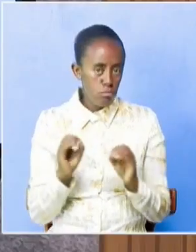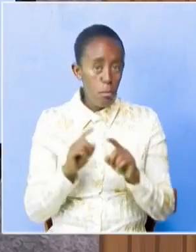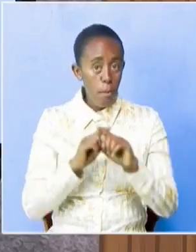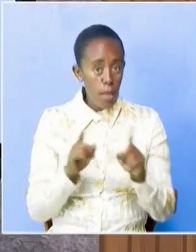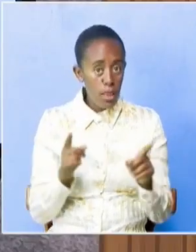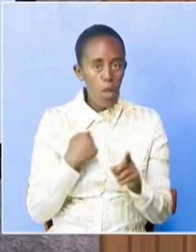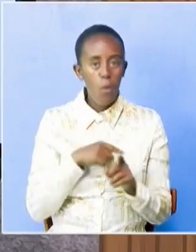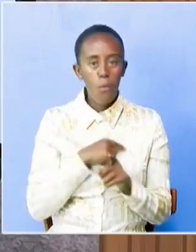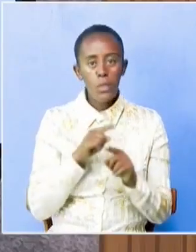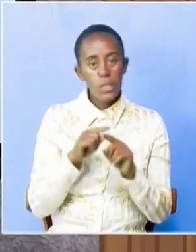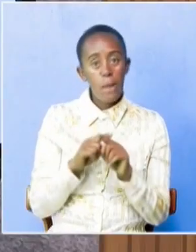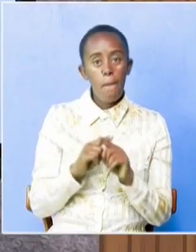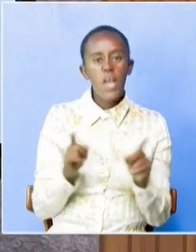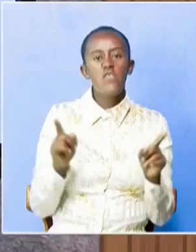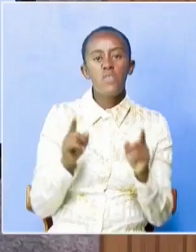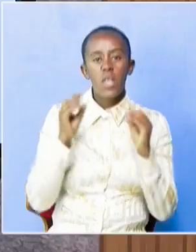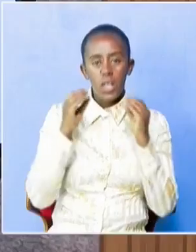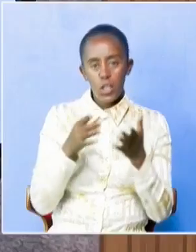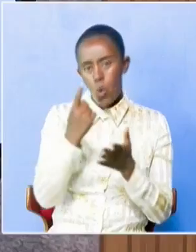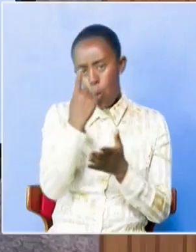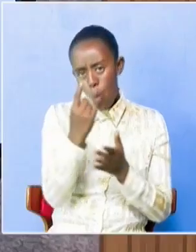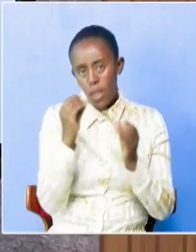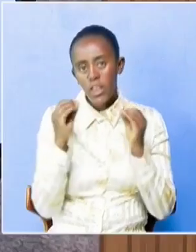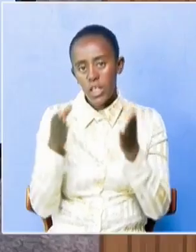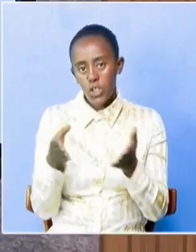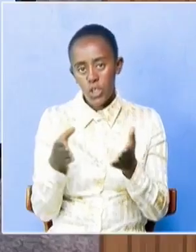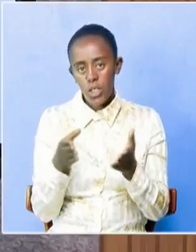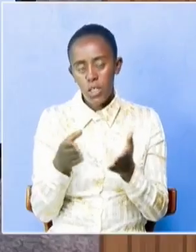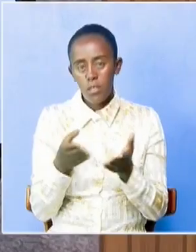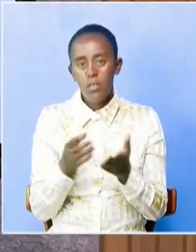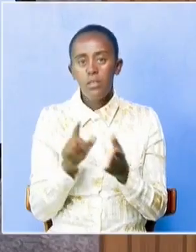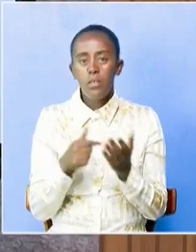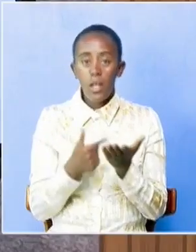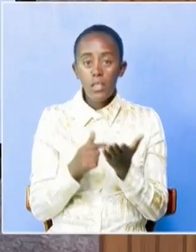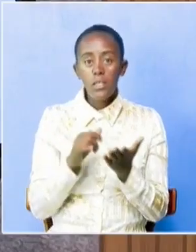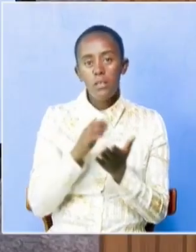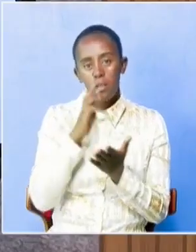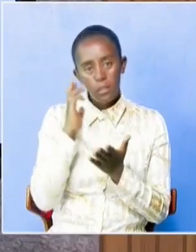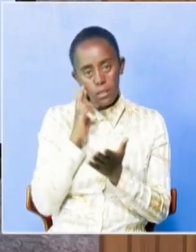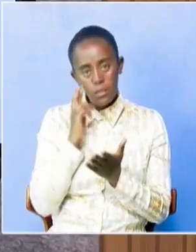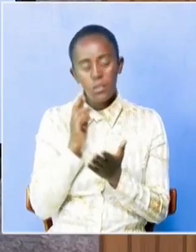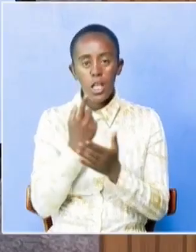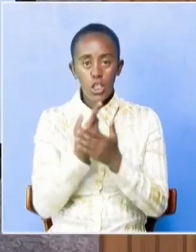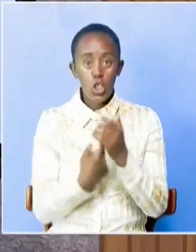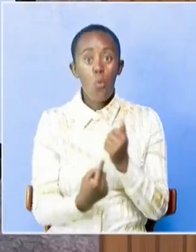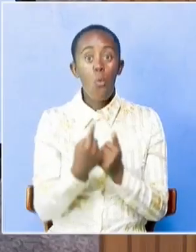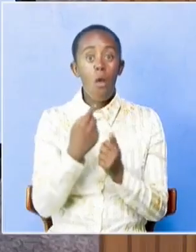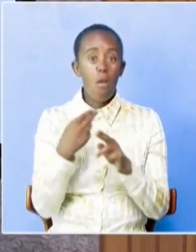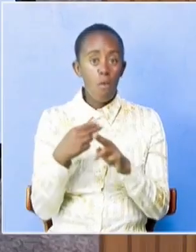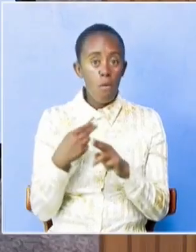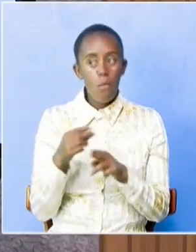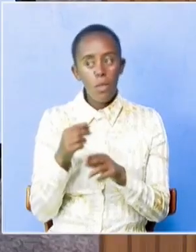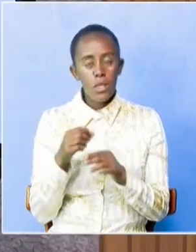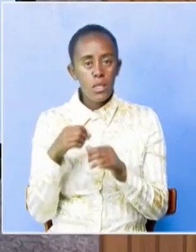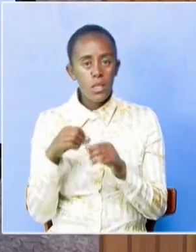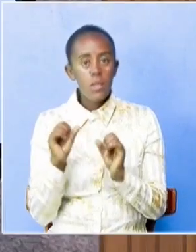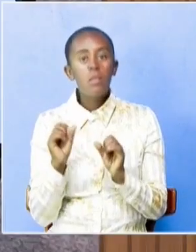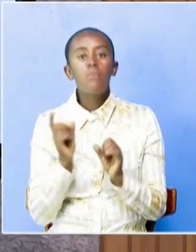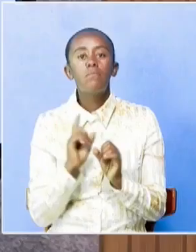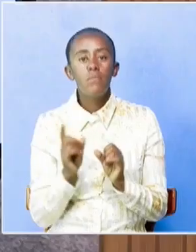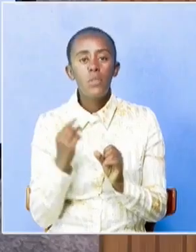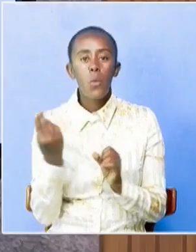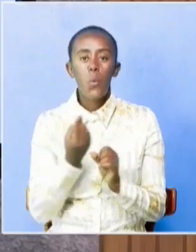about a specific teacher, one teacher. So if that is the case, and if it's a singular noun, and then we